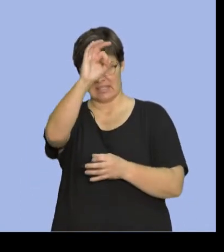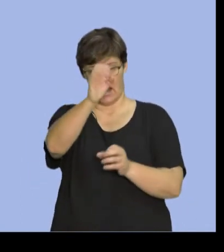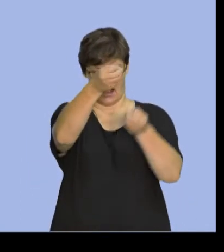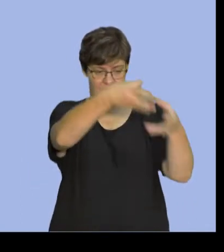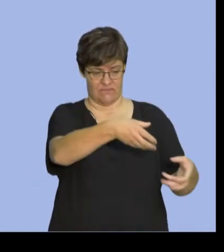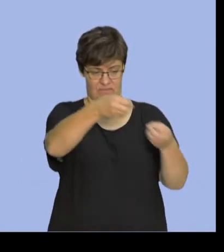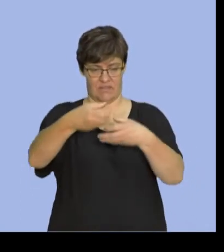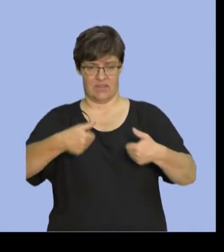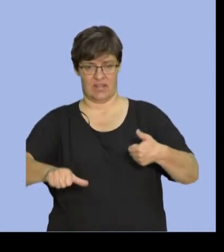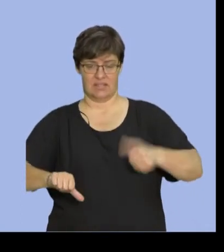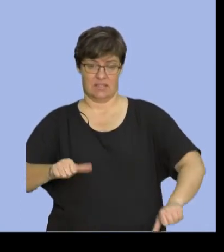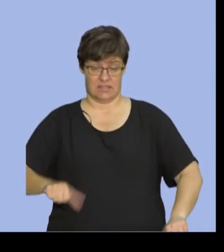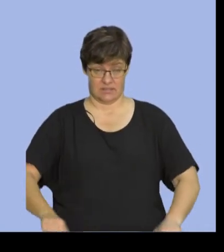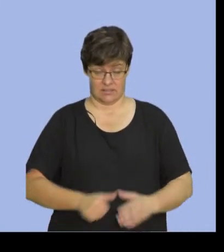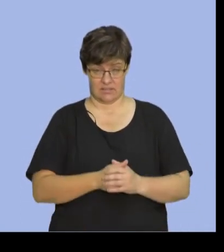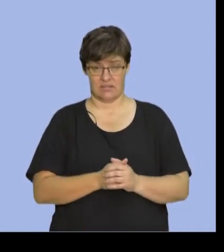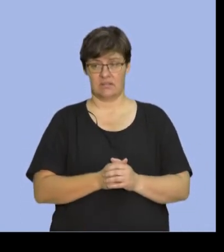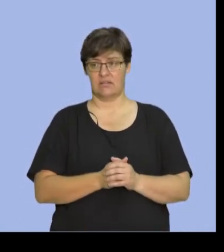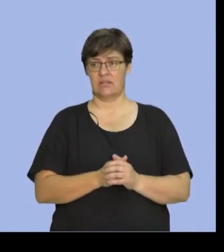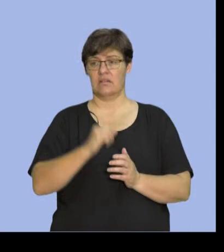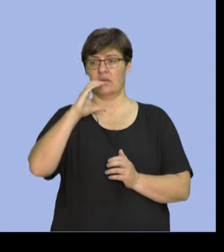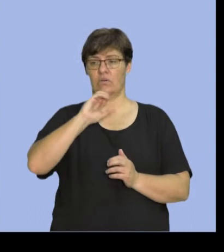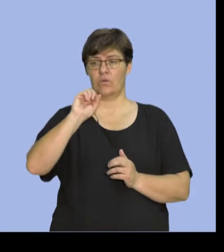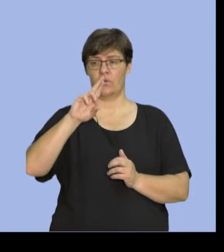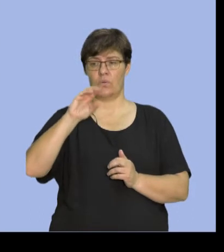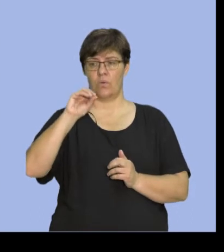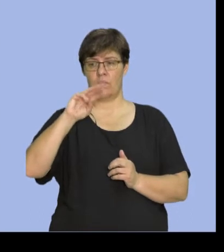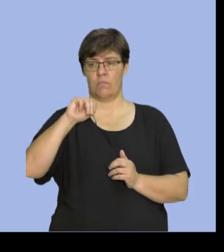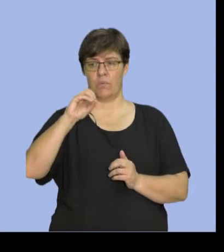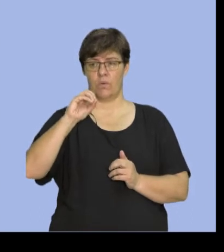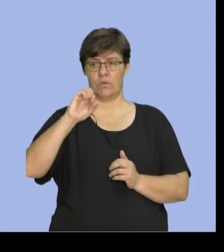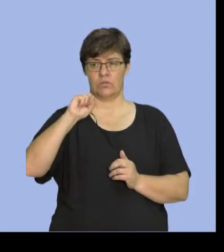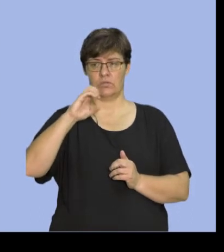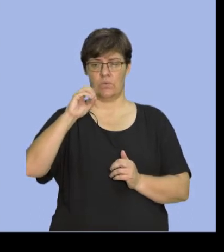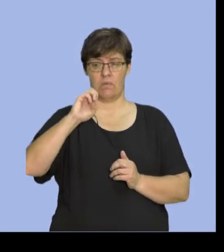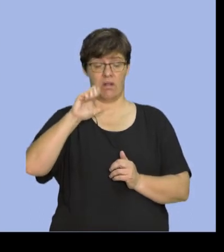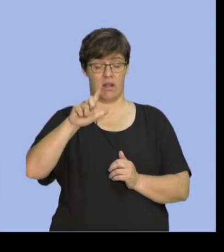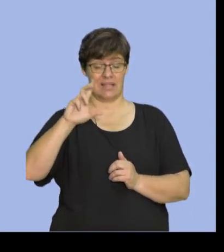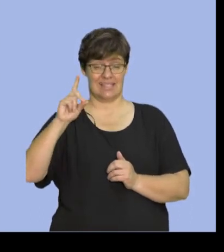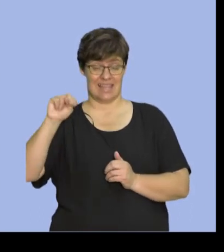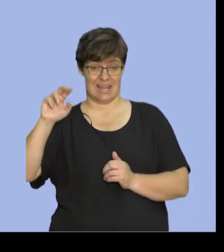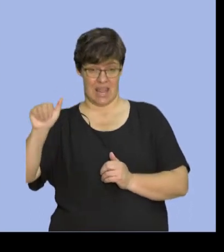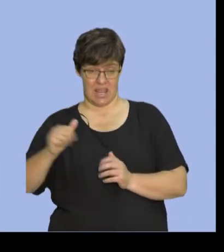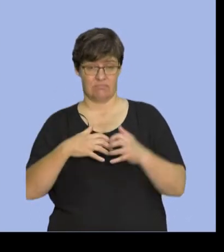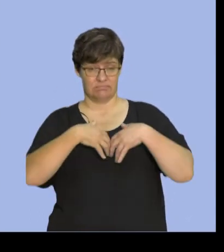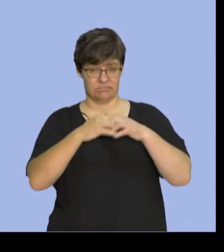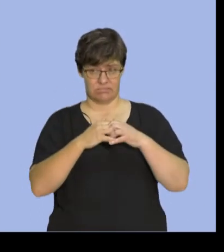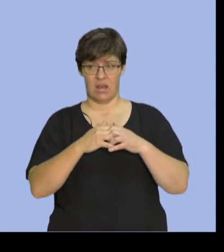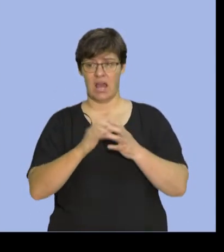next. The chromosomal DNA and the genetic materials, which are made up of the genetic